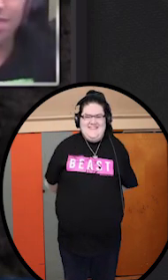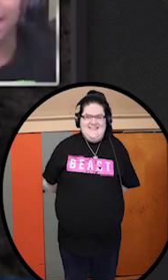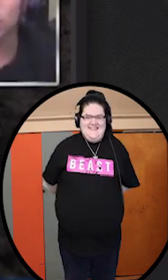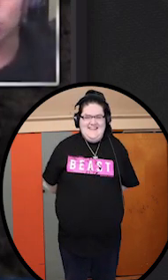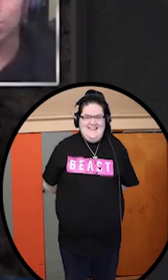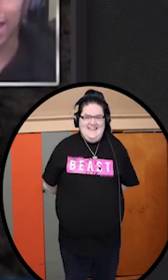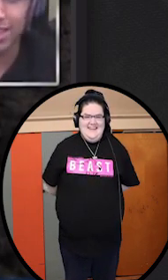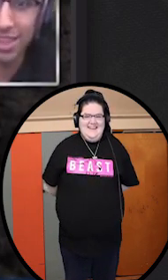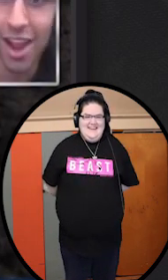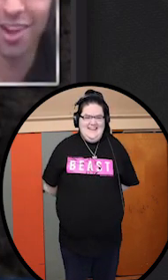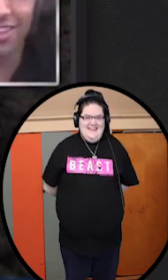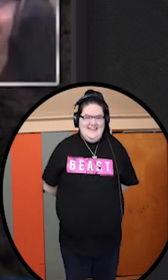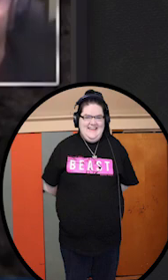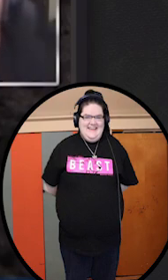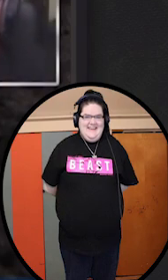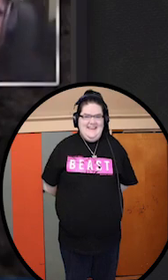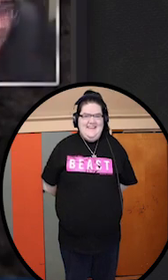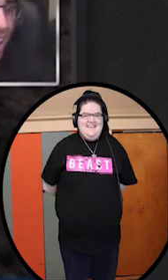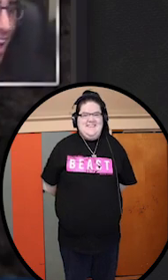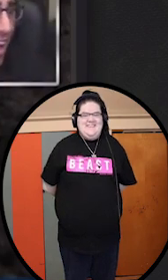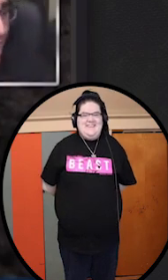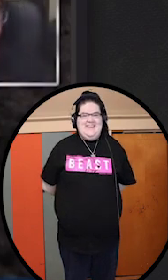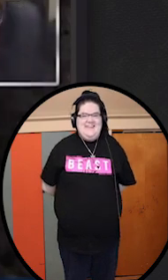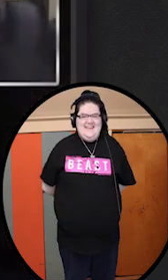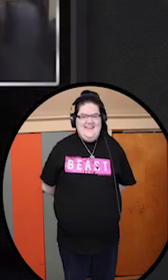I need to kill things now. Imagine if he stopped the stream there.